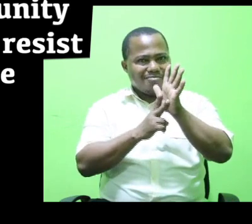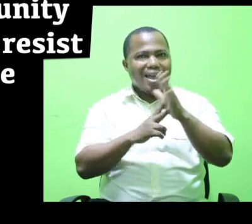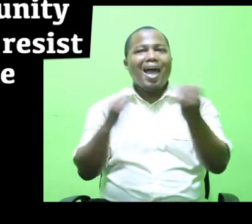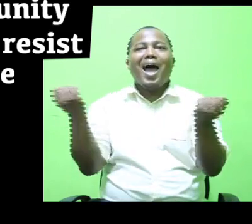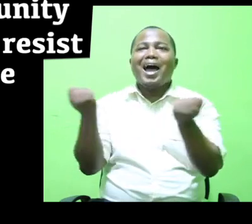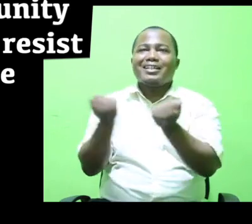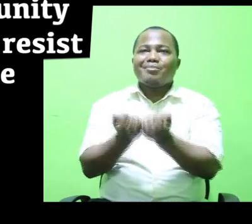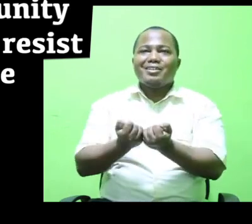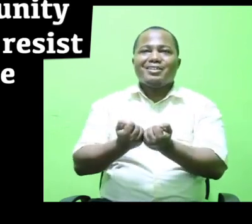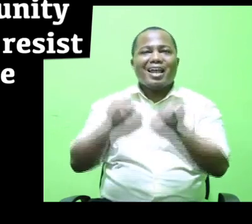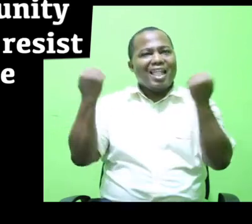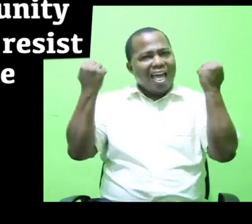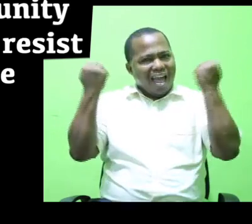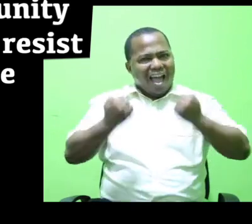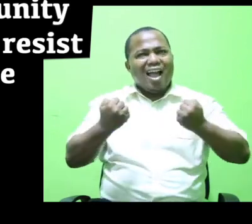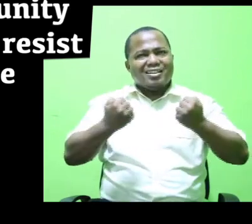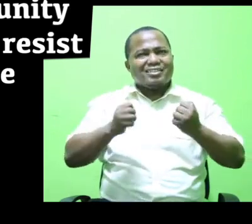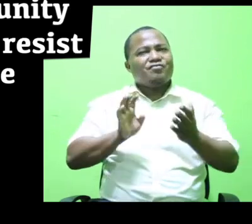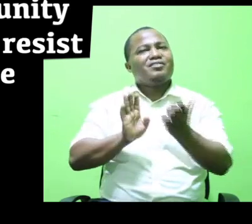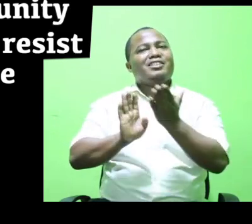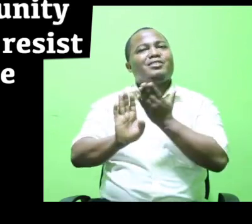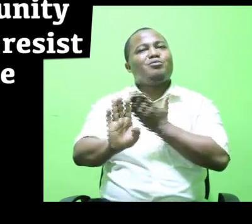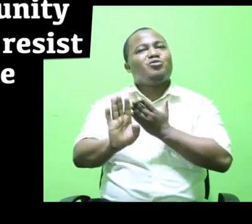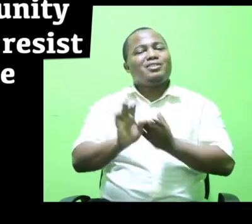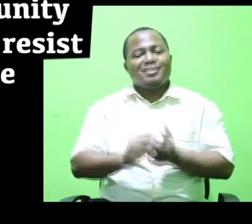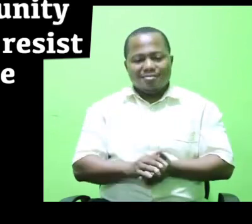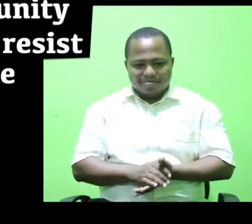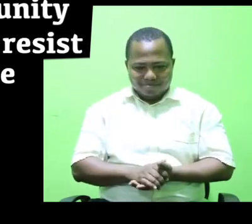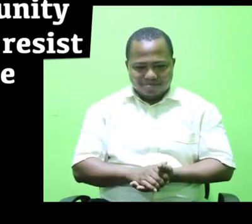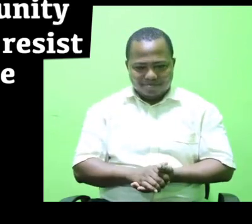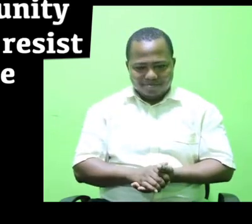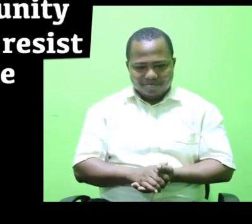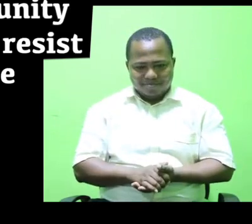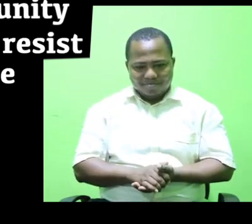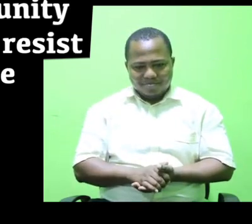Artificial active immunity.